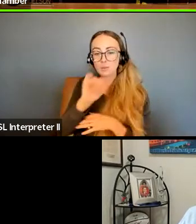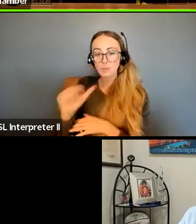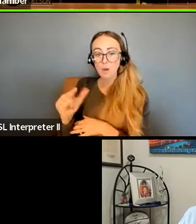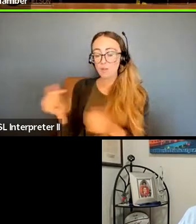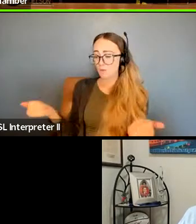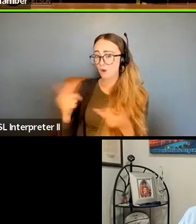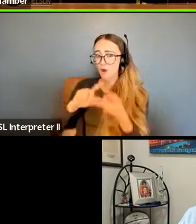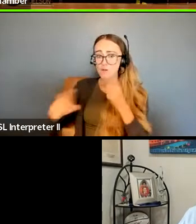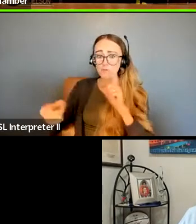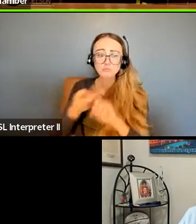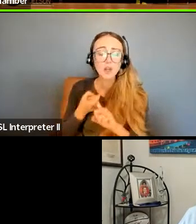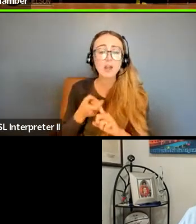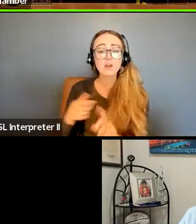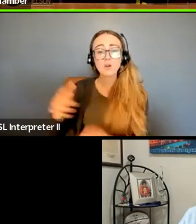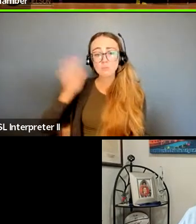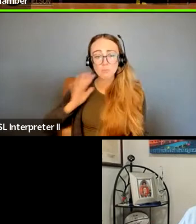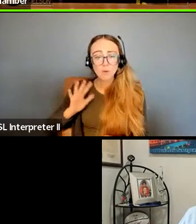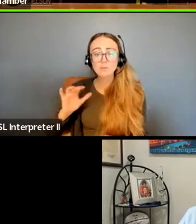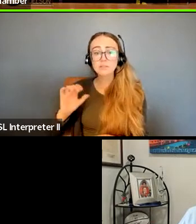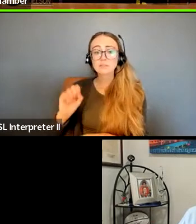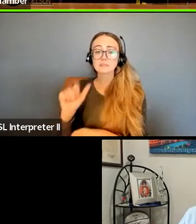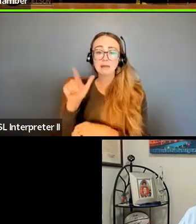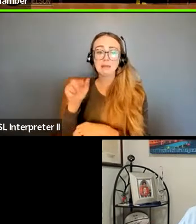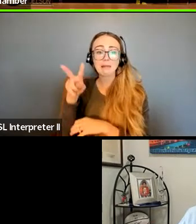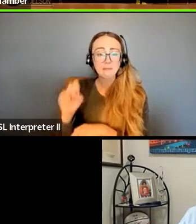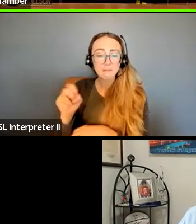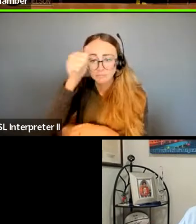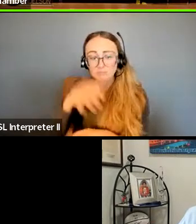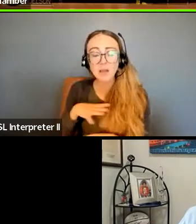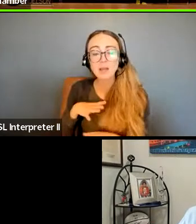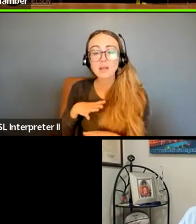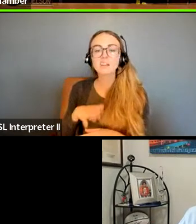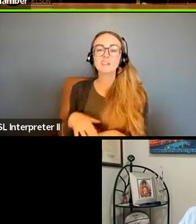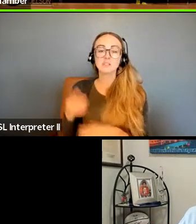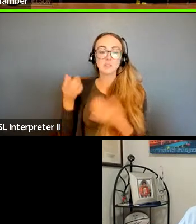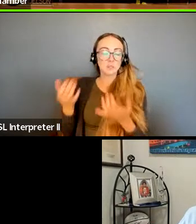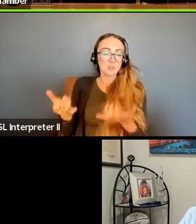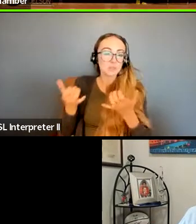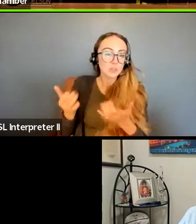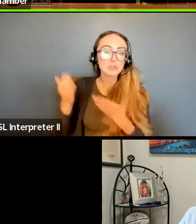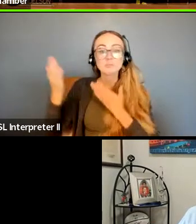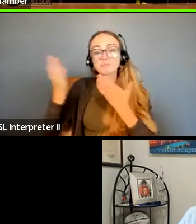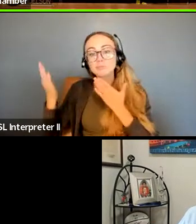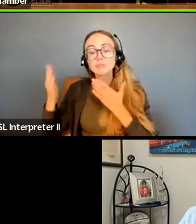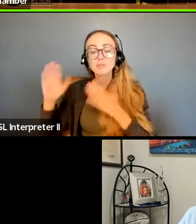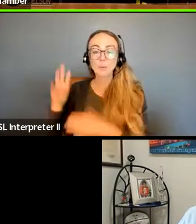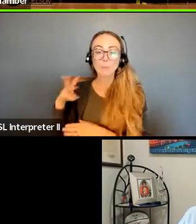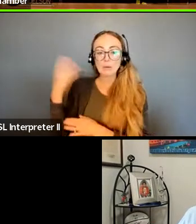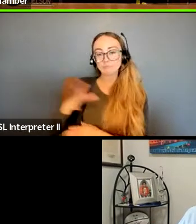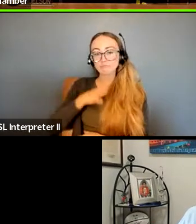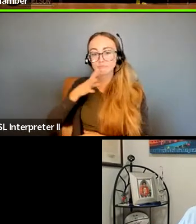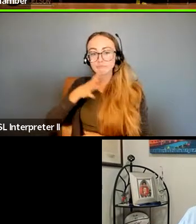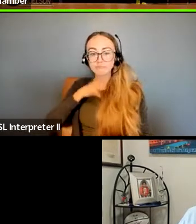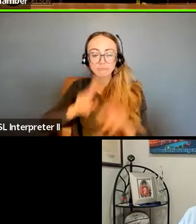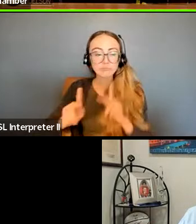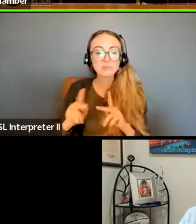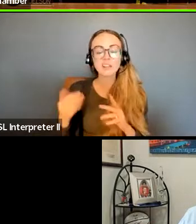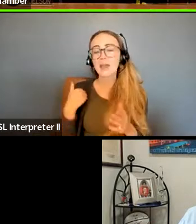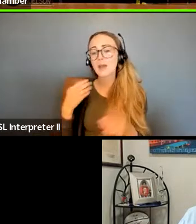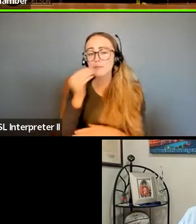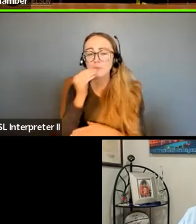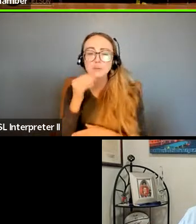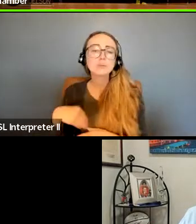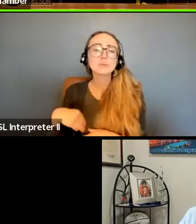acquaintances who were formerly enslaved men working as servants to the Washington elite. The events featured food and drink, as well as